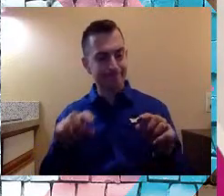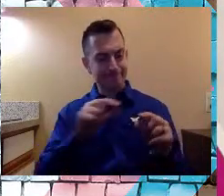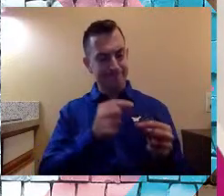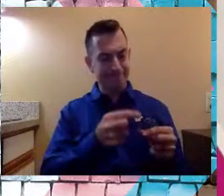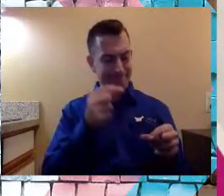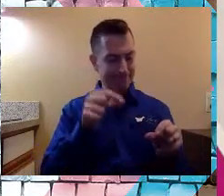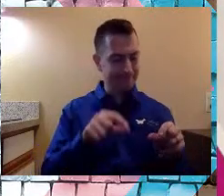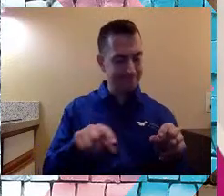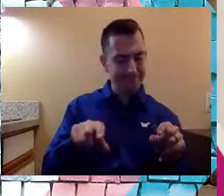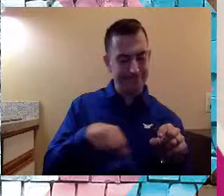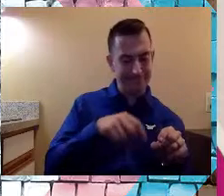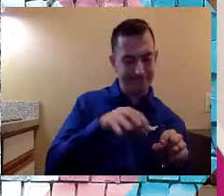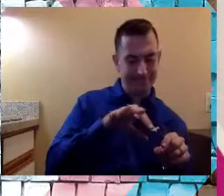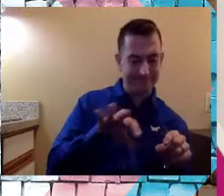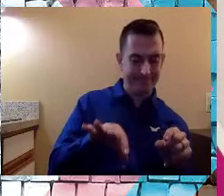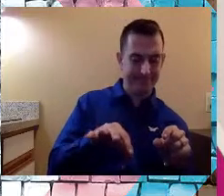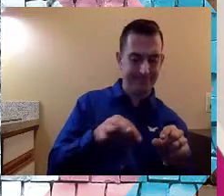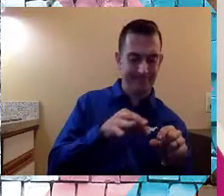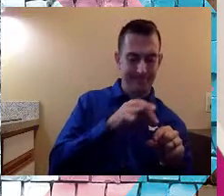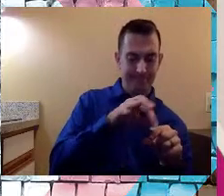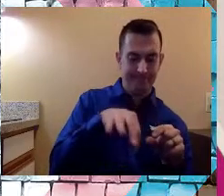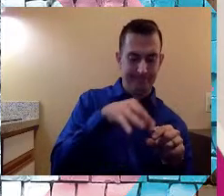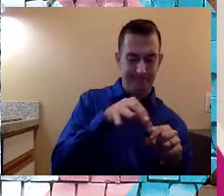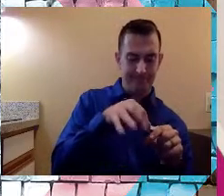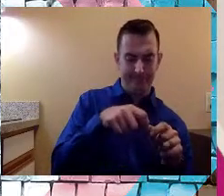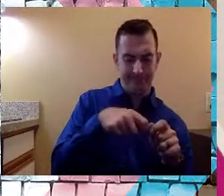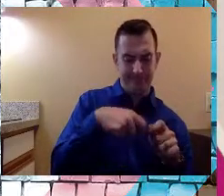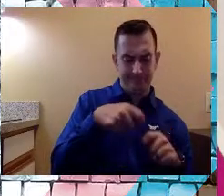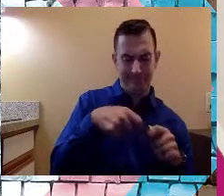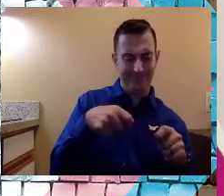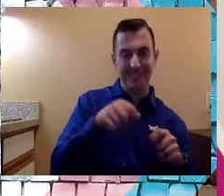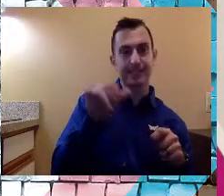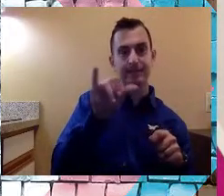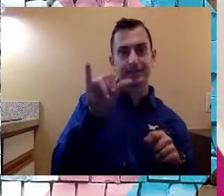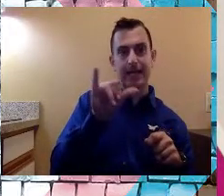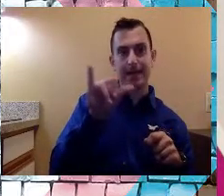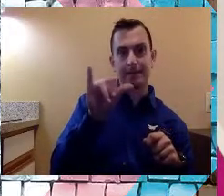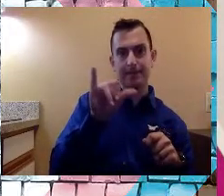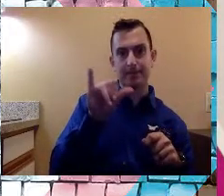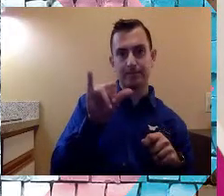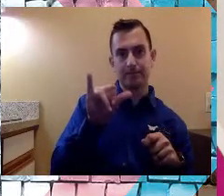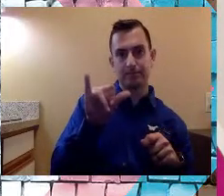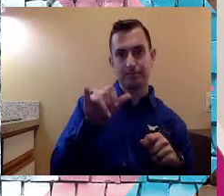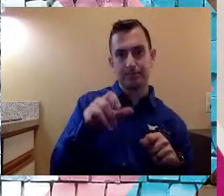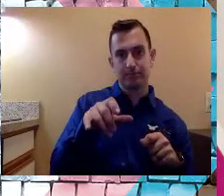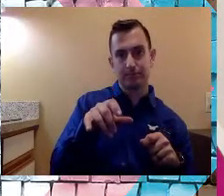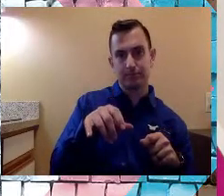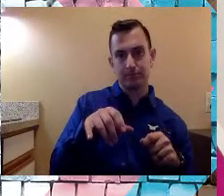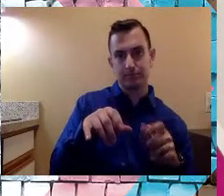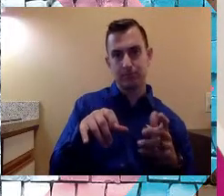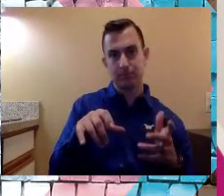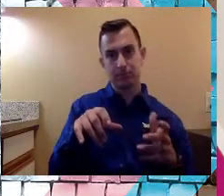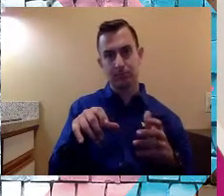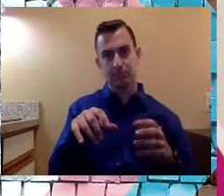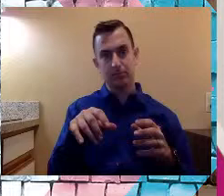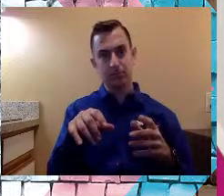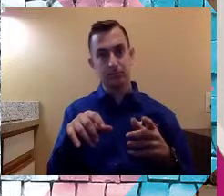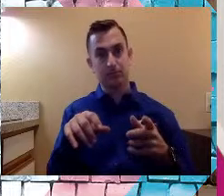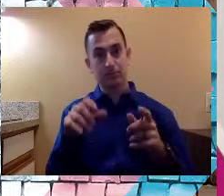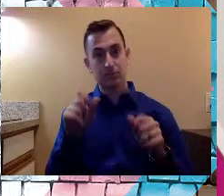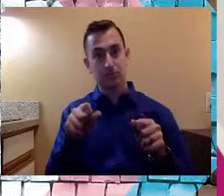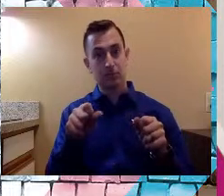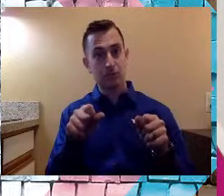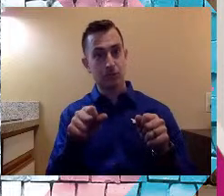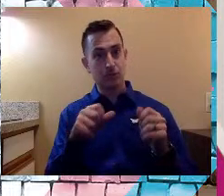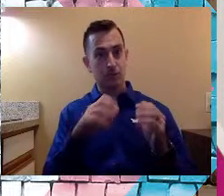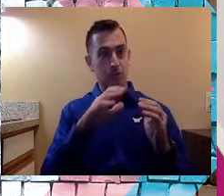end, and same thing. I'm going to show you just from the middle of the stick, but you can go, when you're doing it, you can go from top to